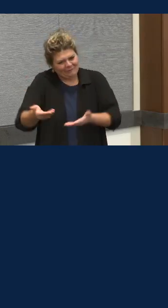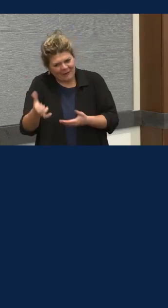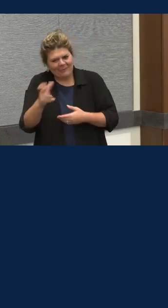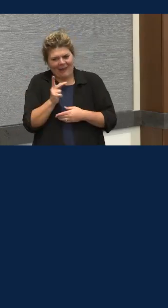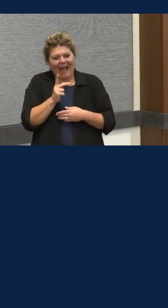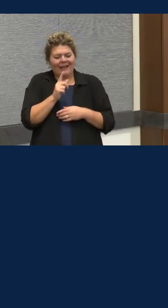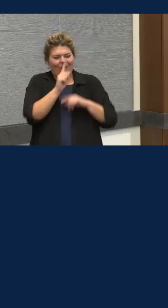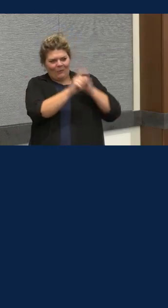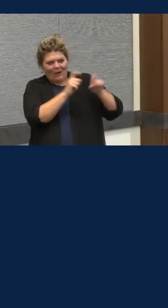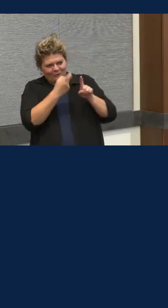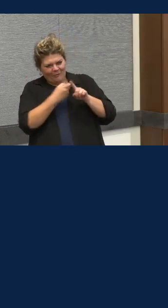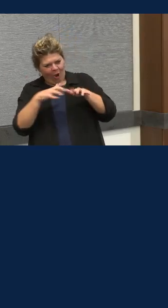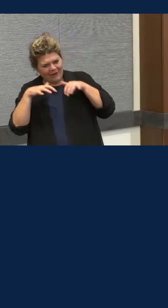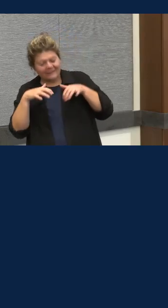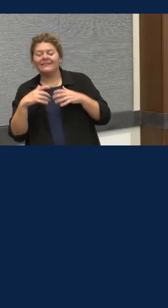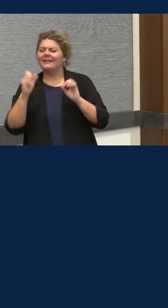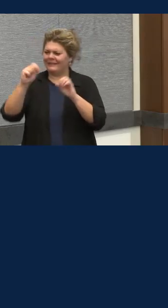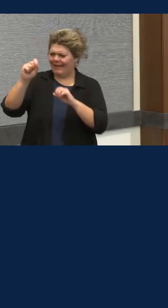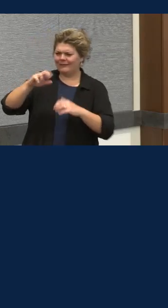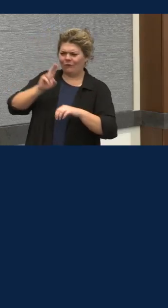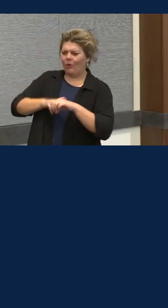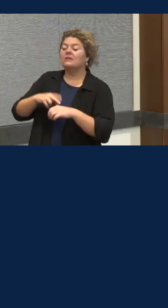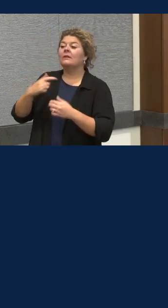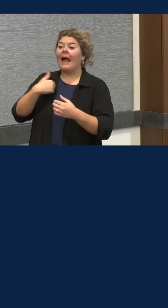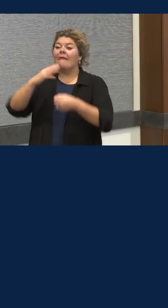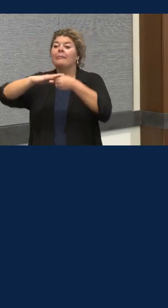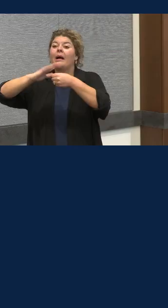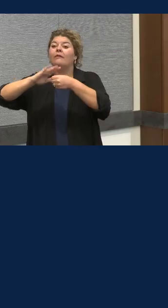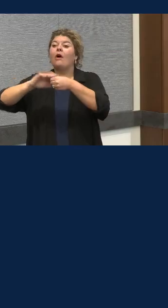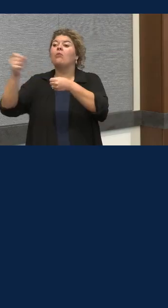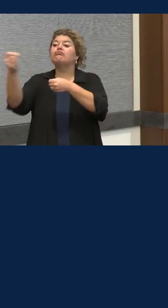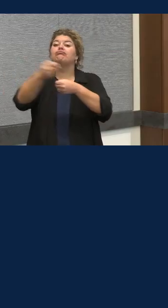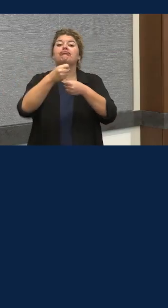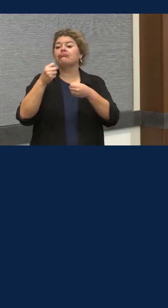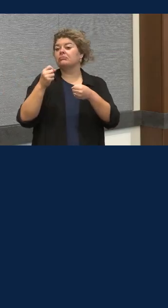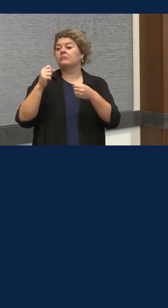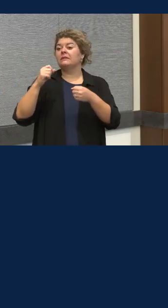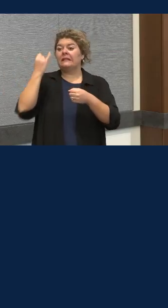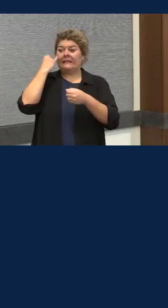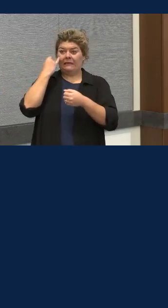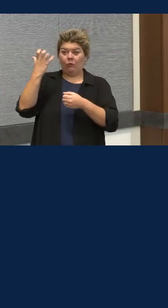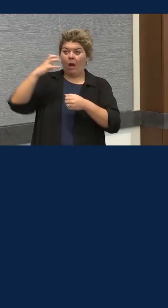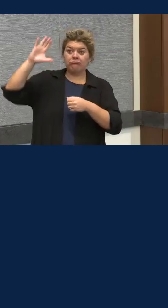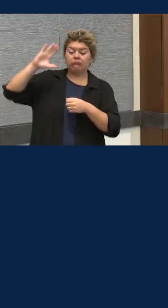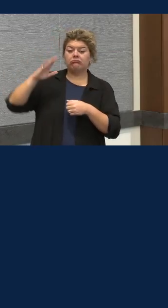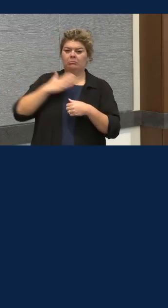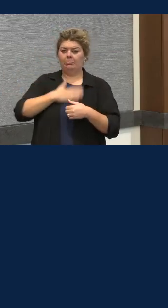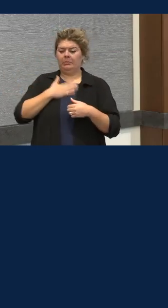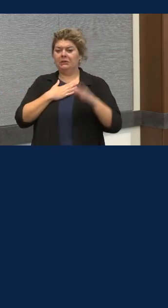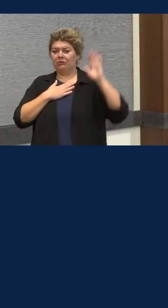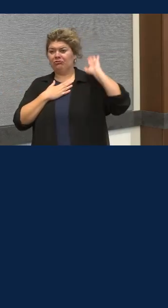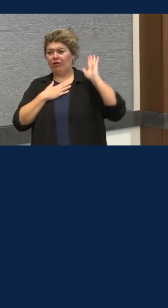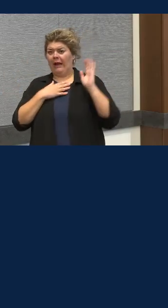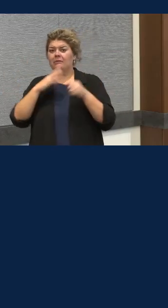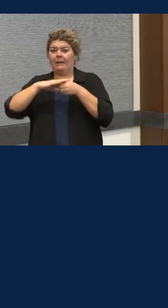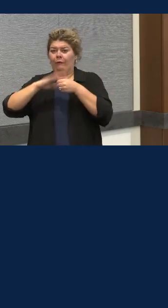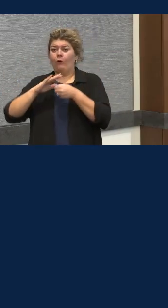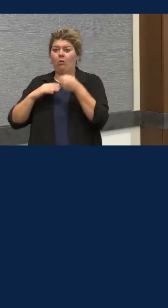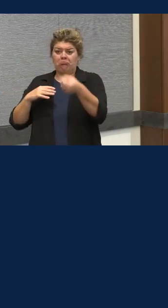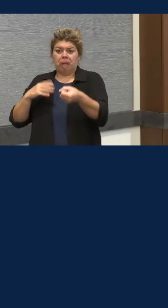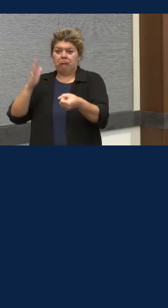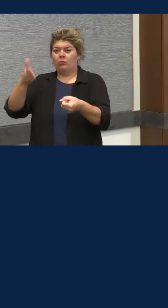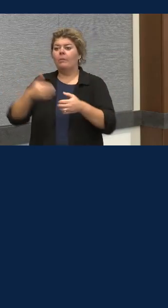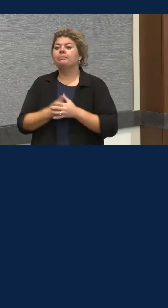a few questions from the audience. Oh, yeah. We have microphones that will be brought to you. Please raise your hand or indicate otherwise if you'd like to offer a